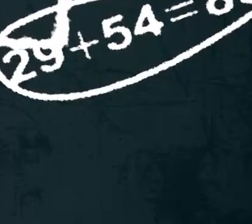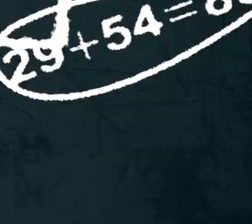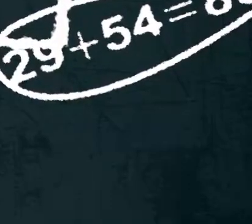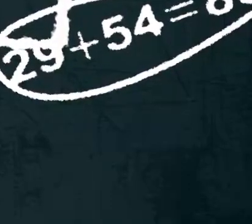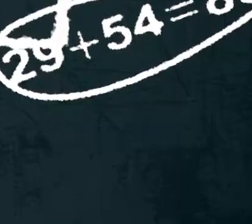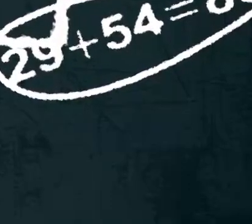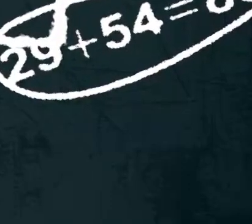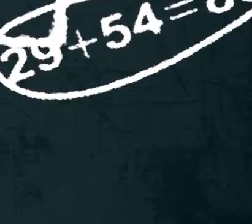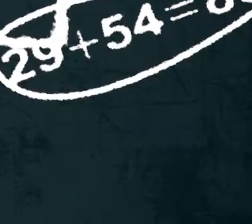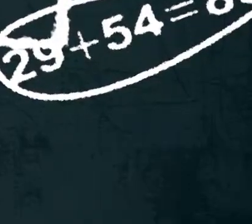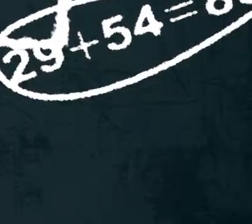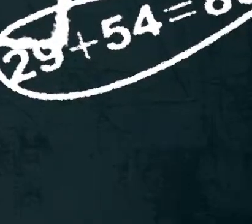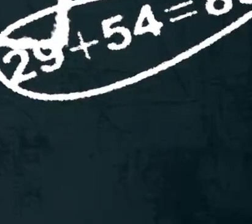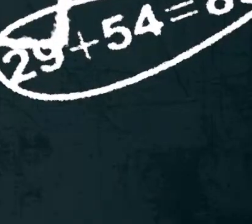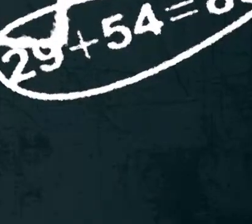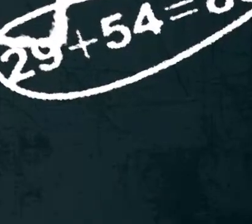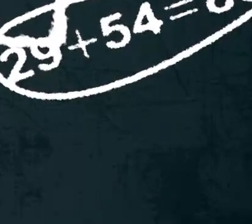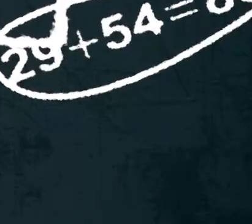Board.